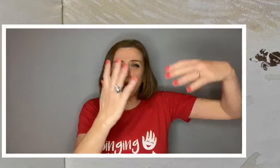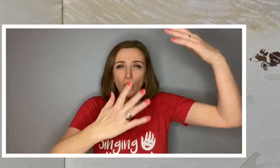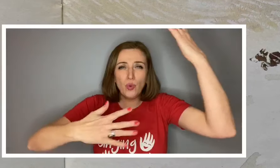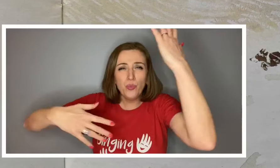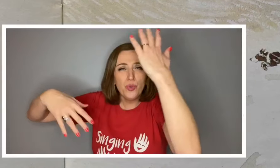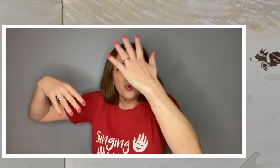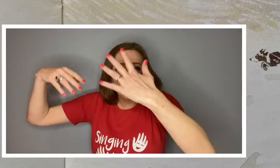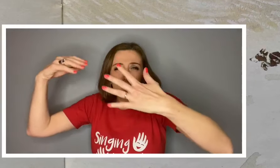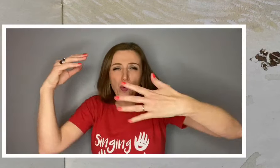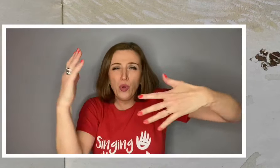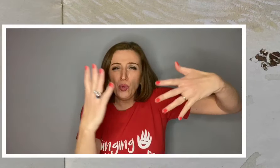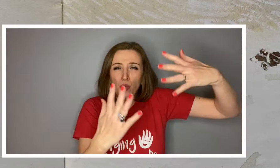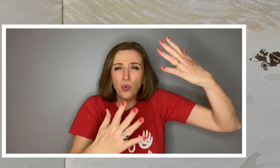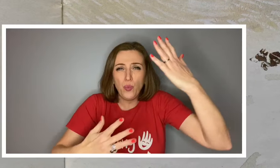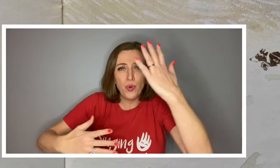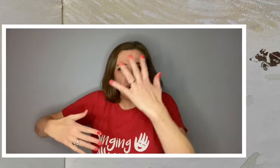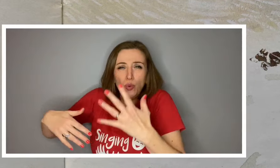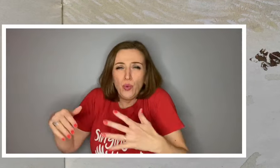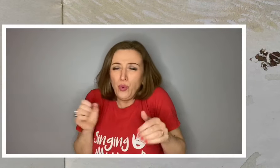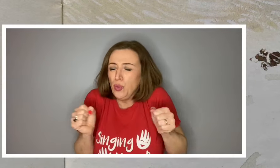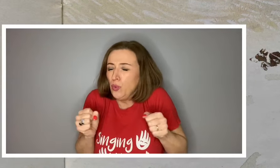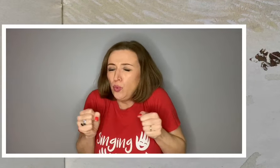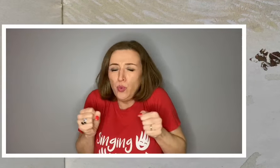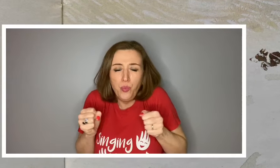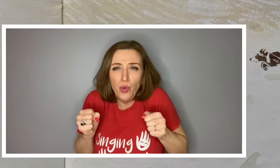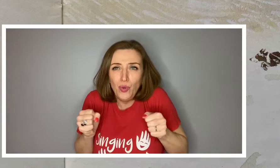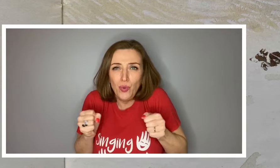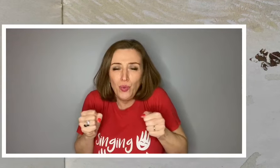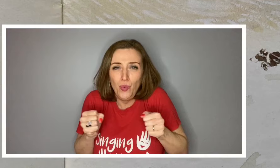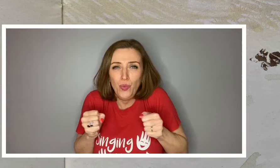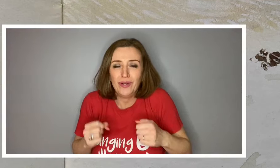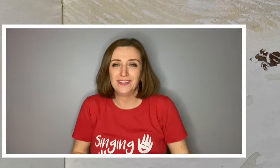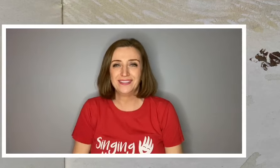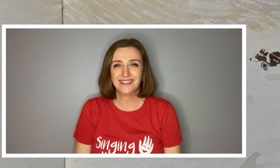Hoo, woo, hoo, woo, hoo, woo.